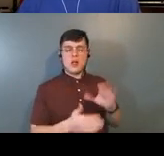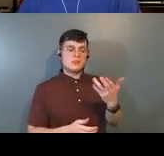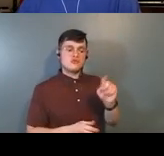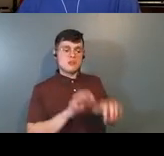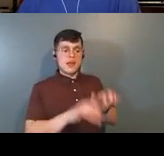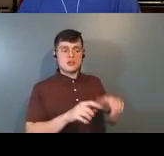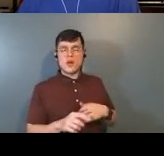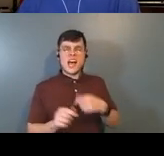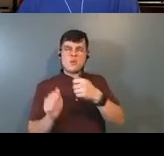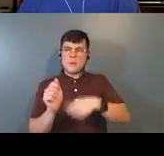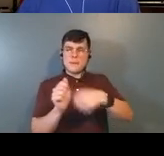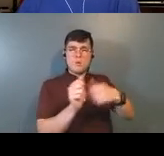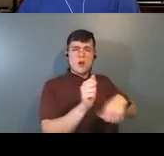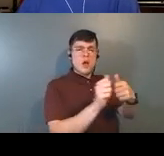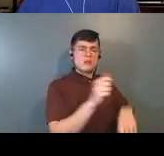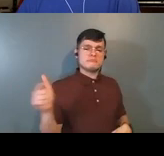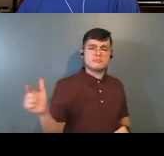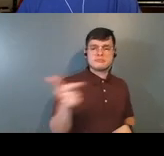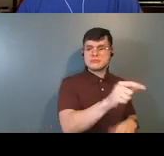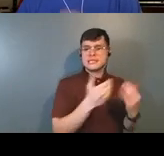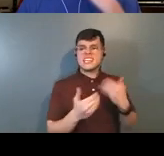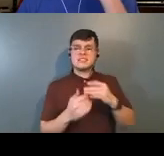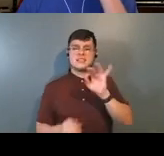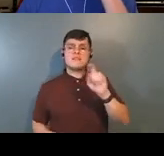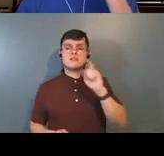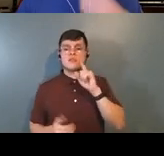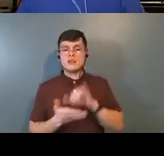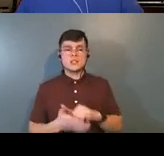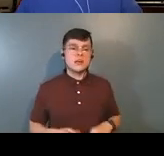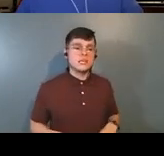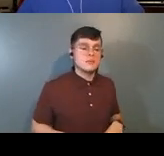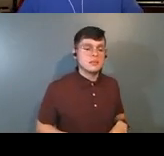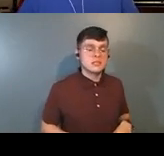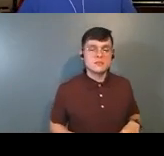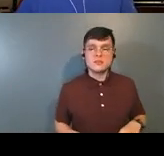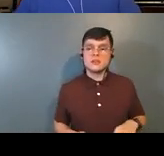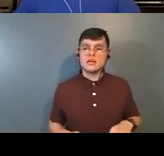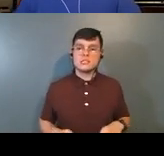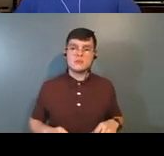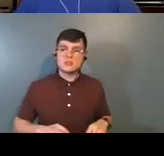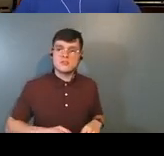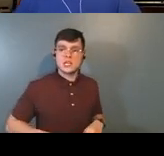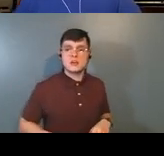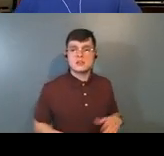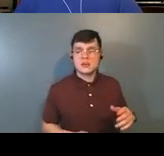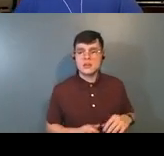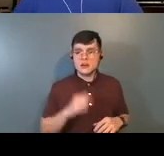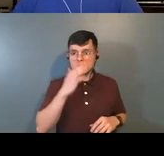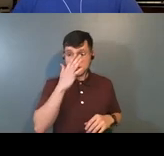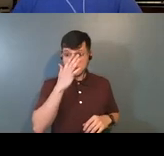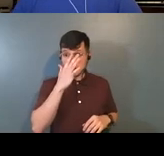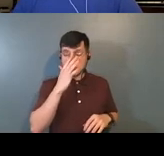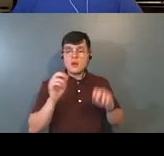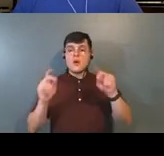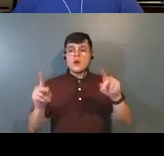one. So easy fix for that. Okay, so let's keep going. Left parent, 11 right parent, checkbox not checked. Okay, let me see if I